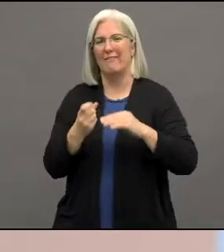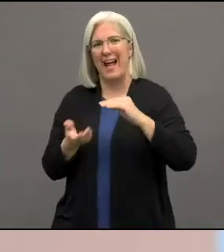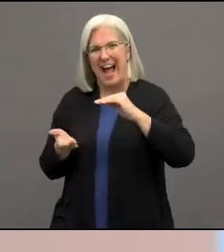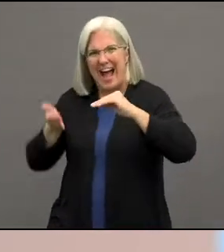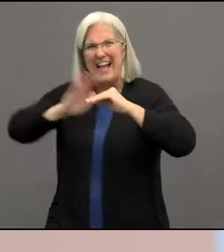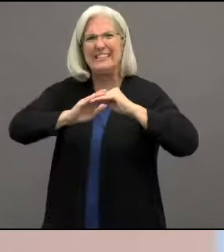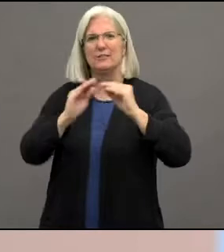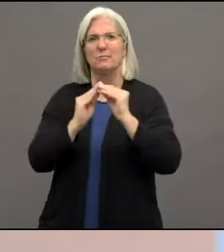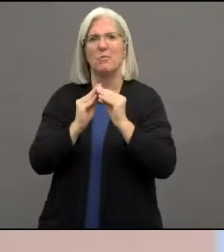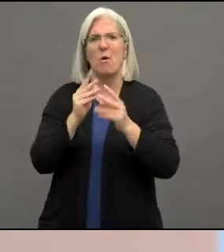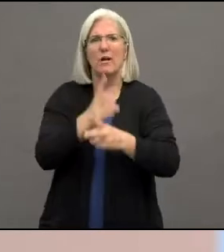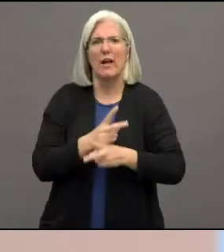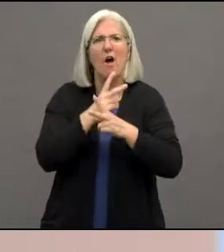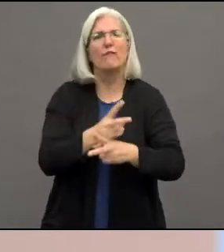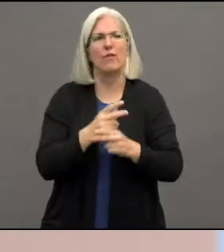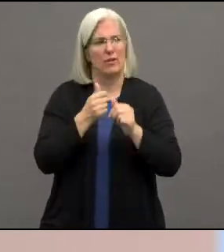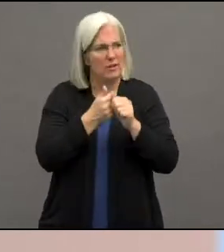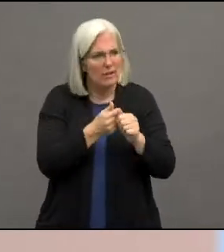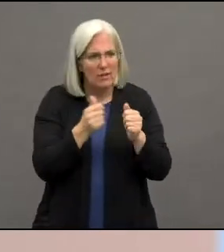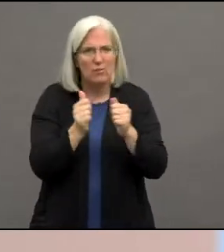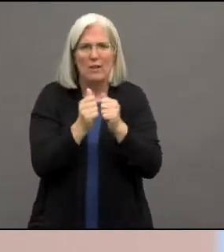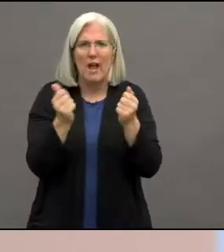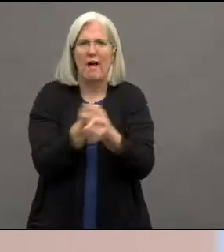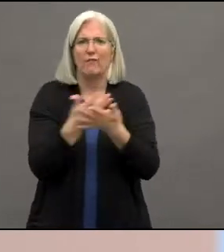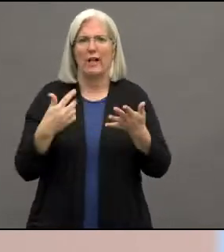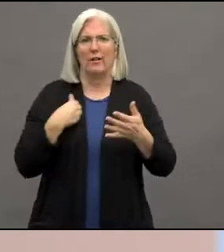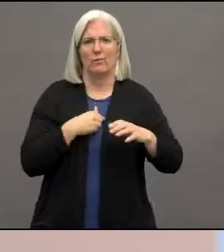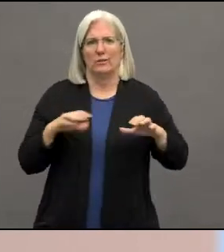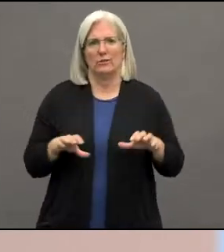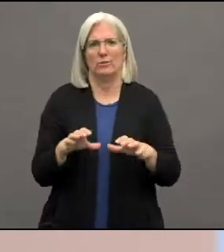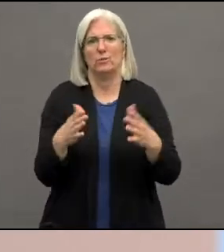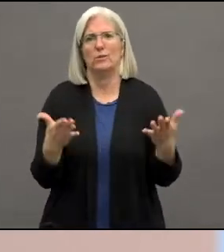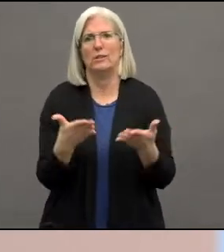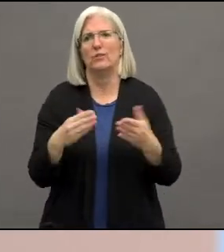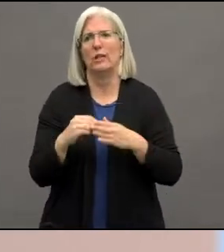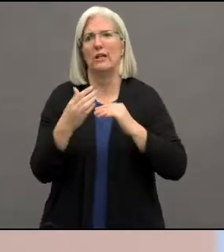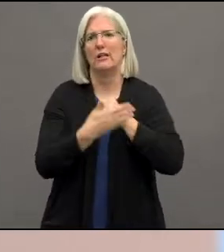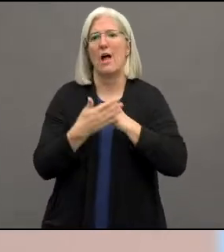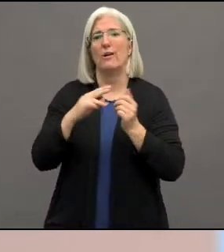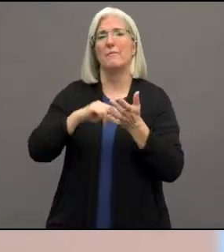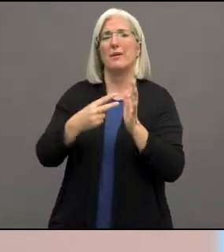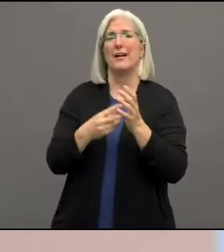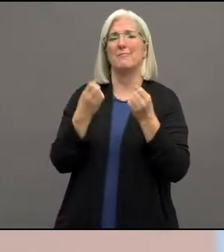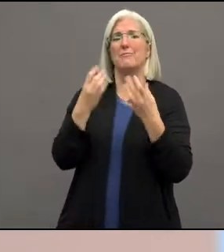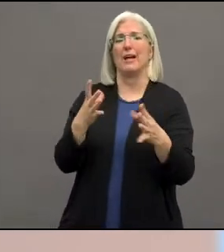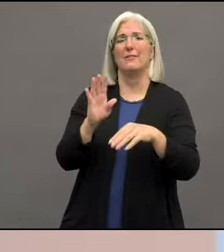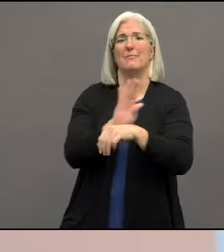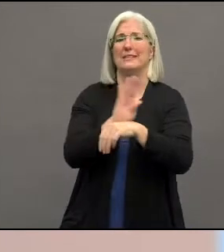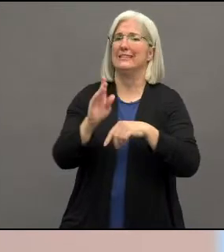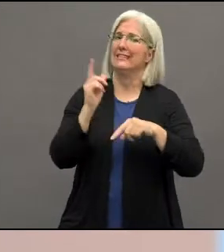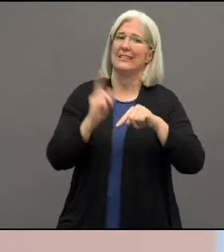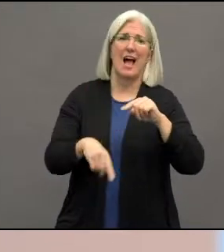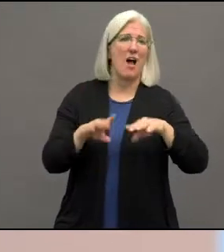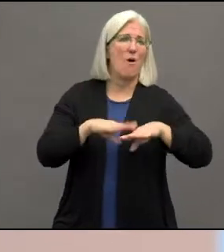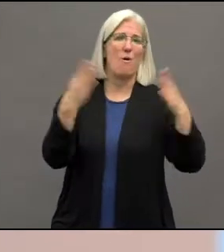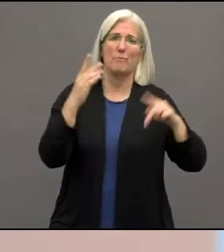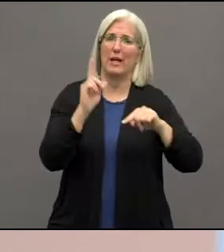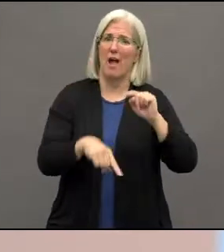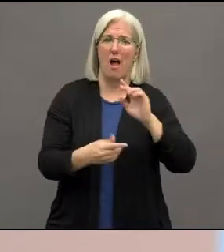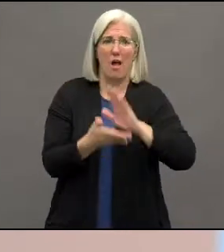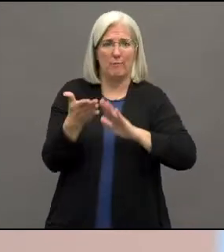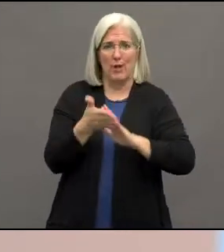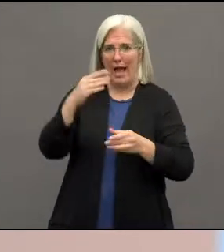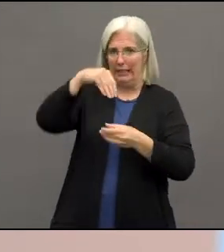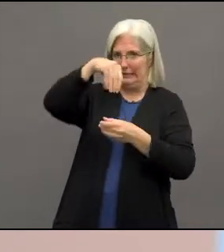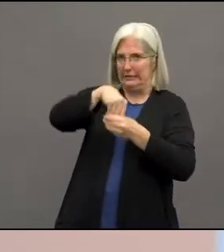and that does not allow businesses to operate indoors, certain businesses, including restaurants. So